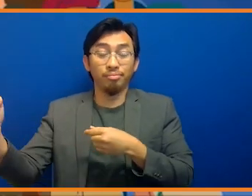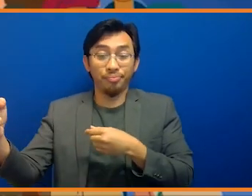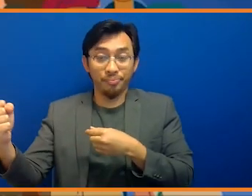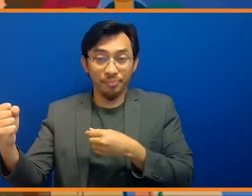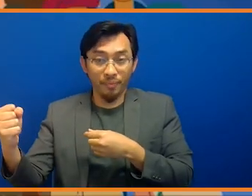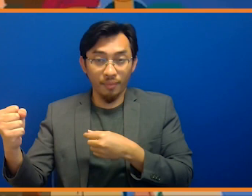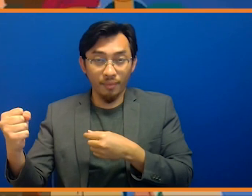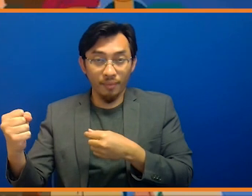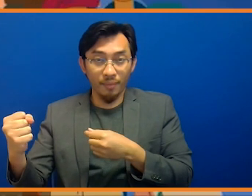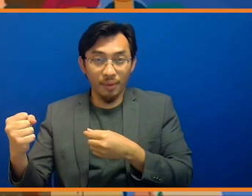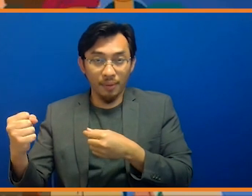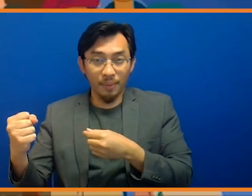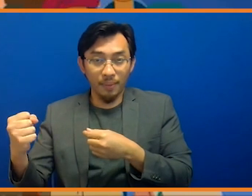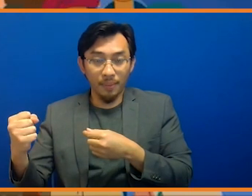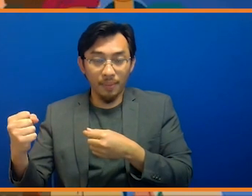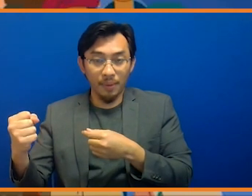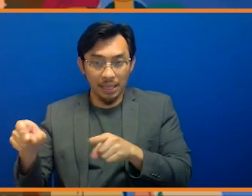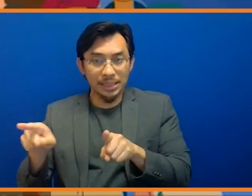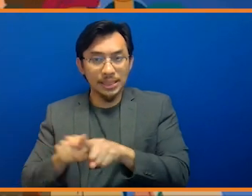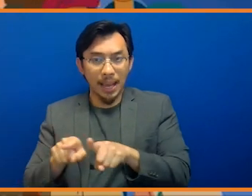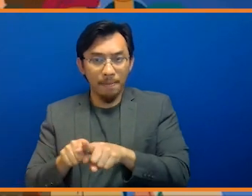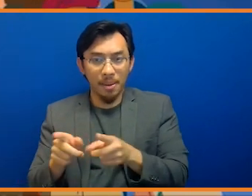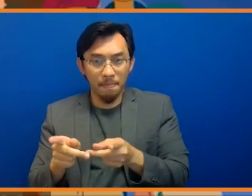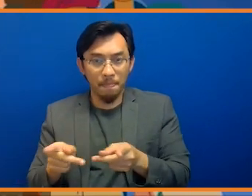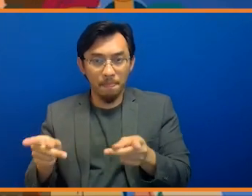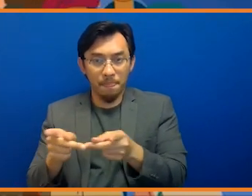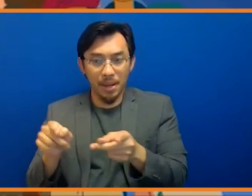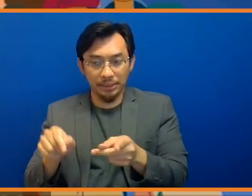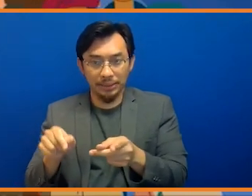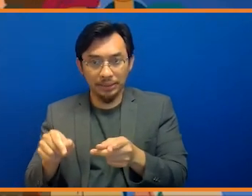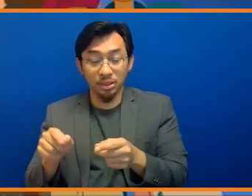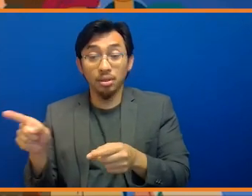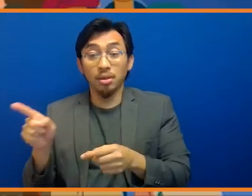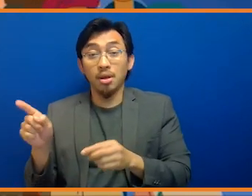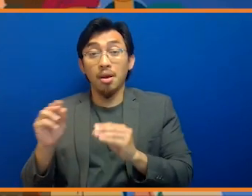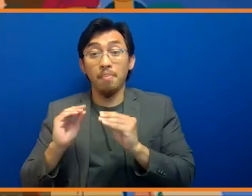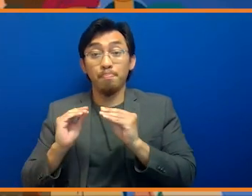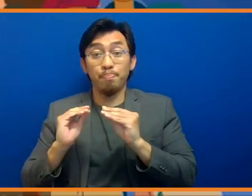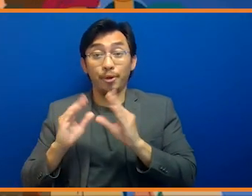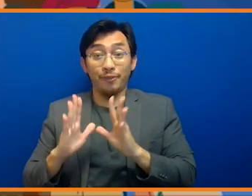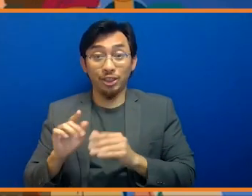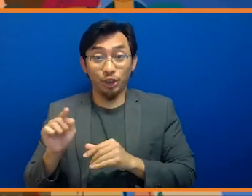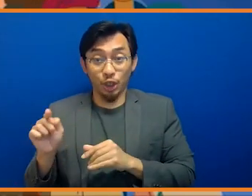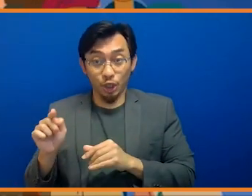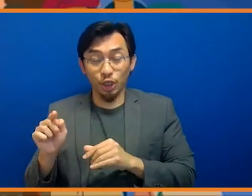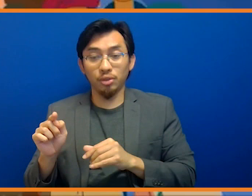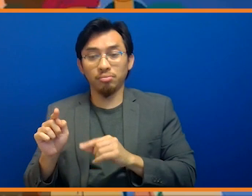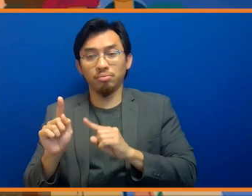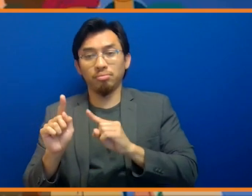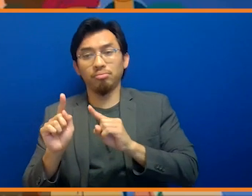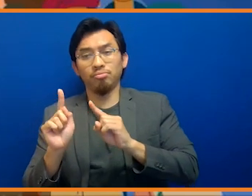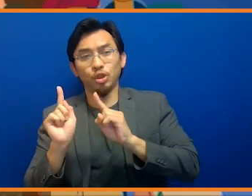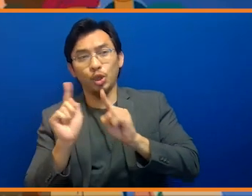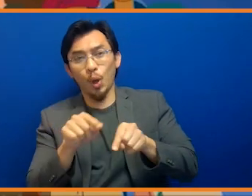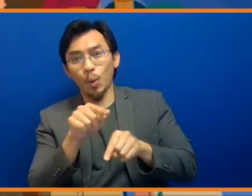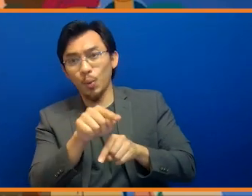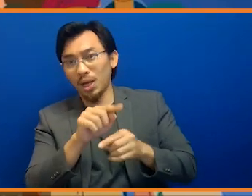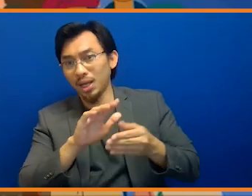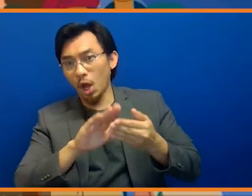the estimation. In some place, the professor uh, go to the community,